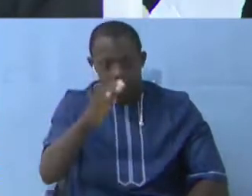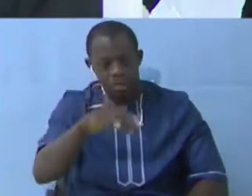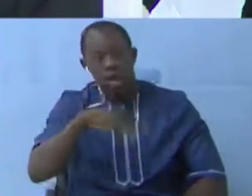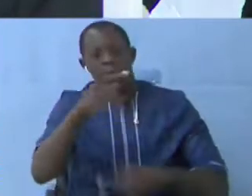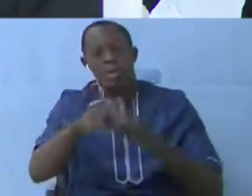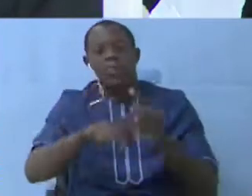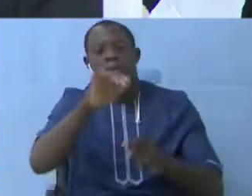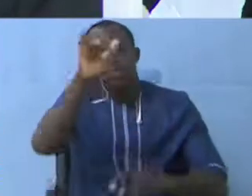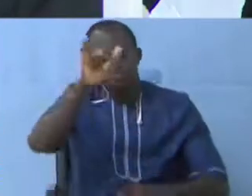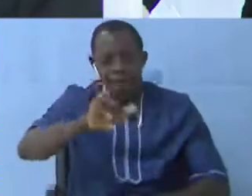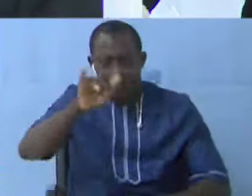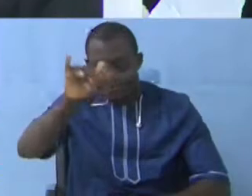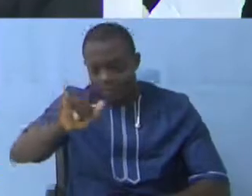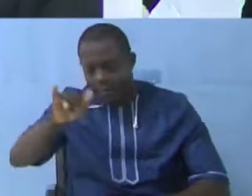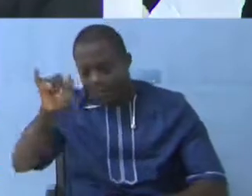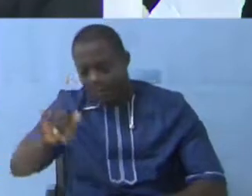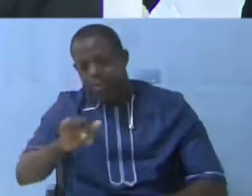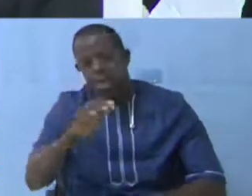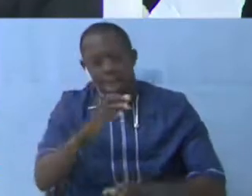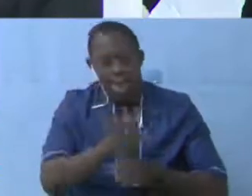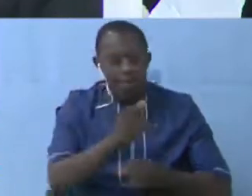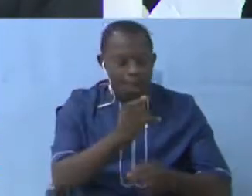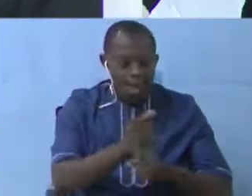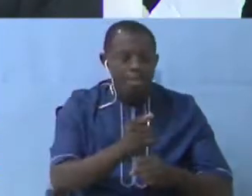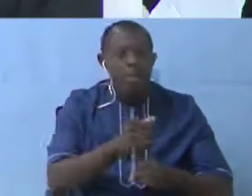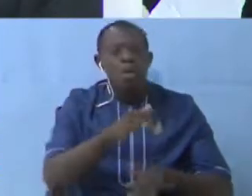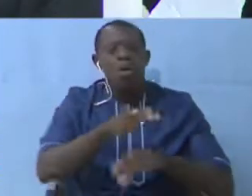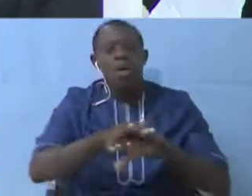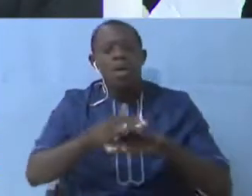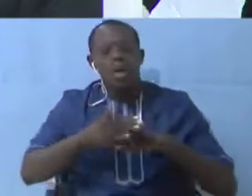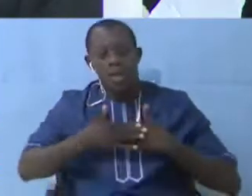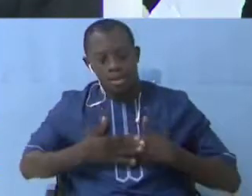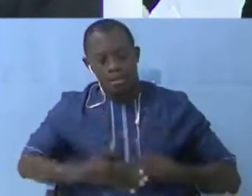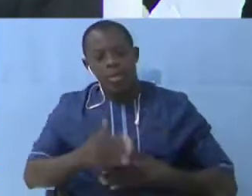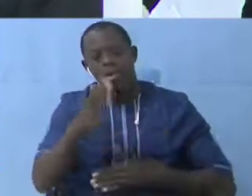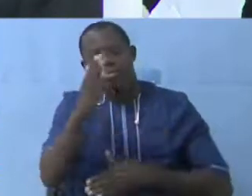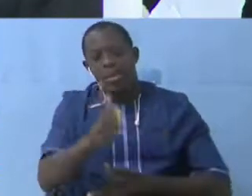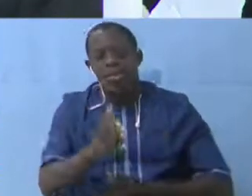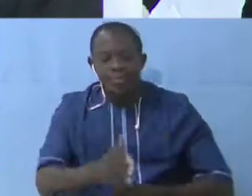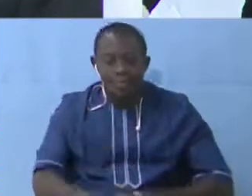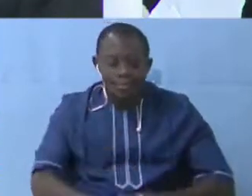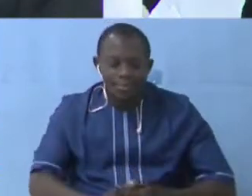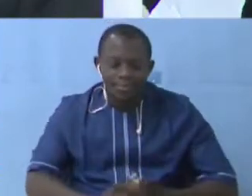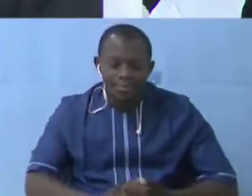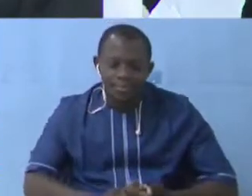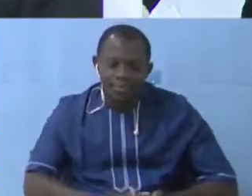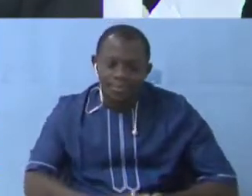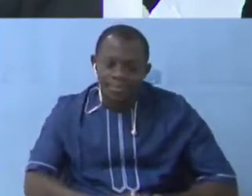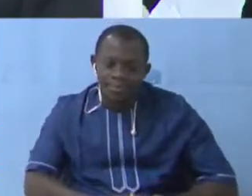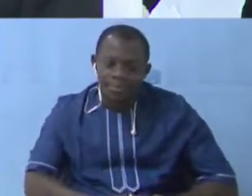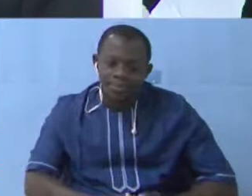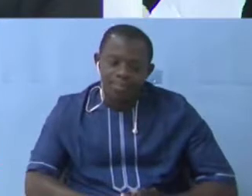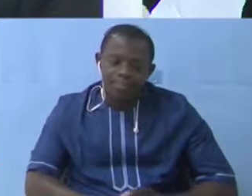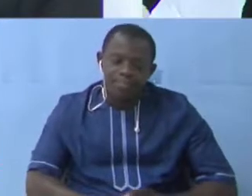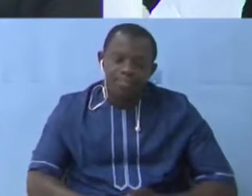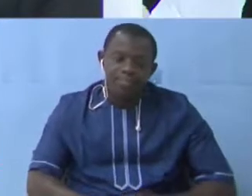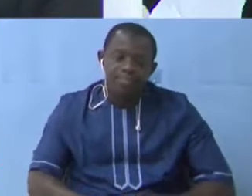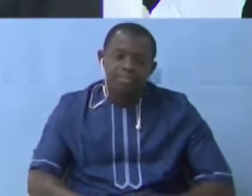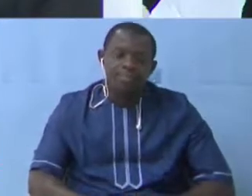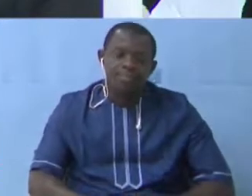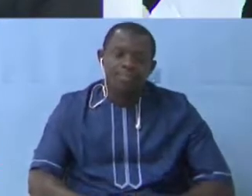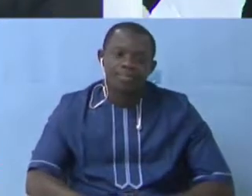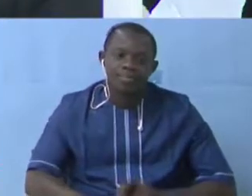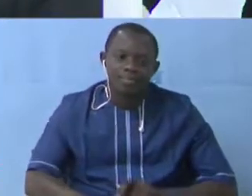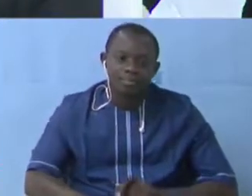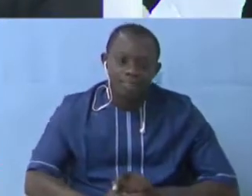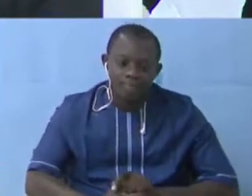service you rendered to human rights jërëjëf tamit ci at yu bari yi nga xam ne def nga liggéey